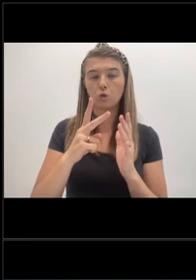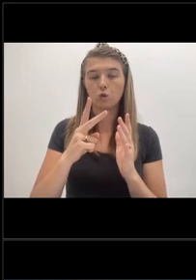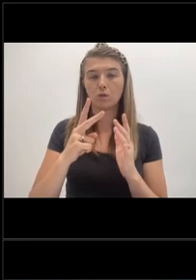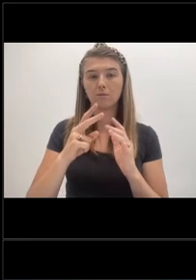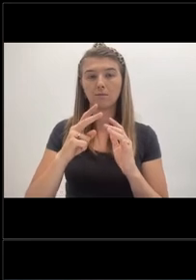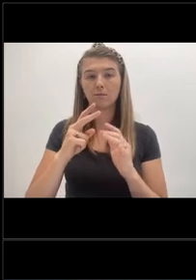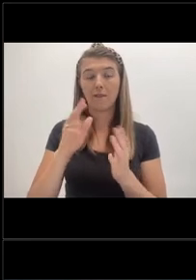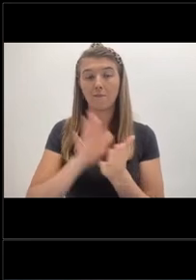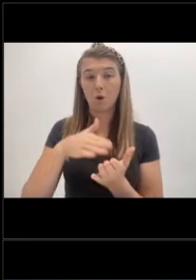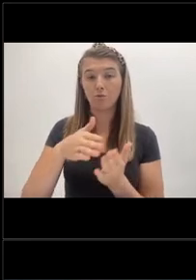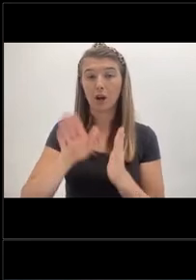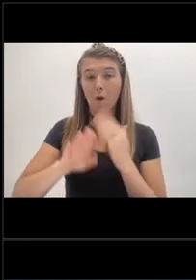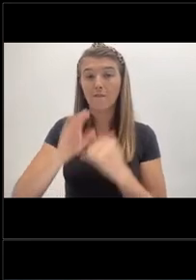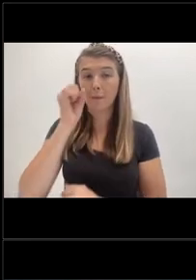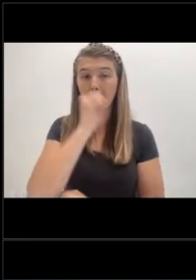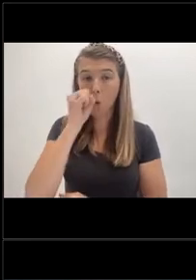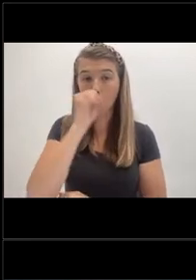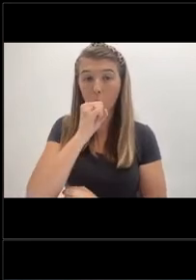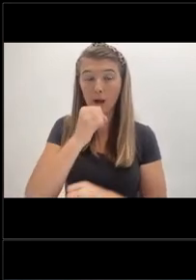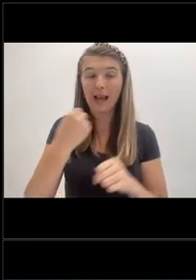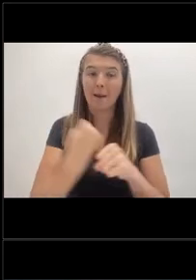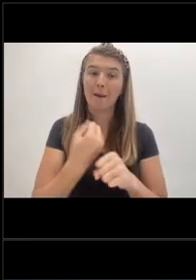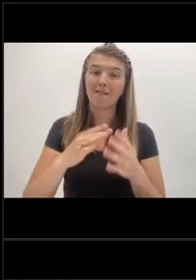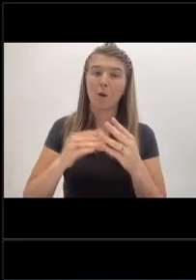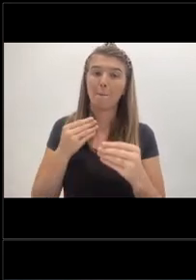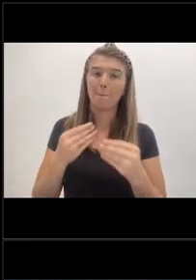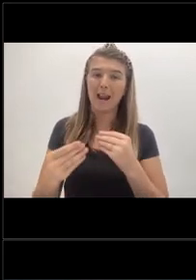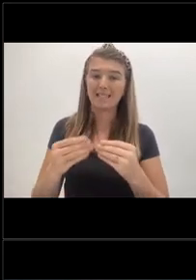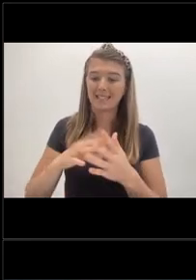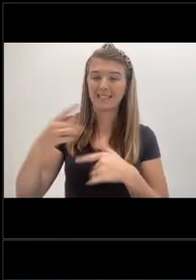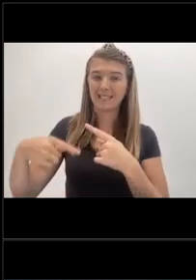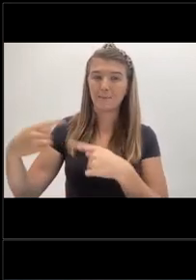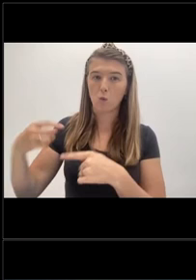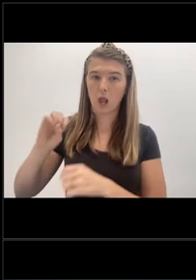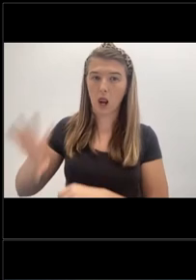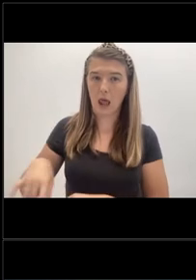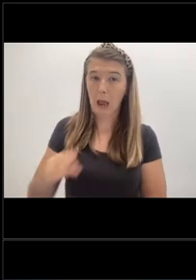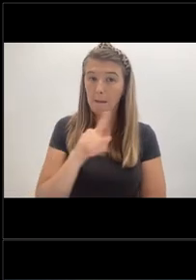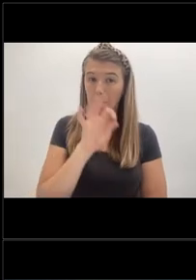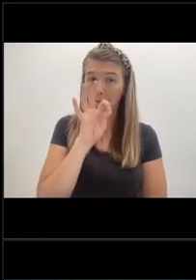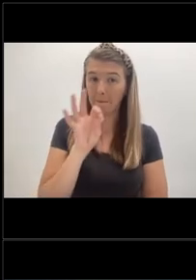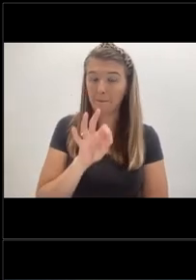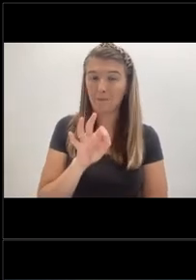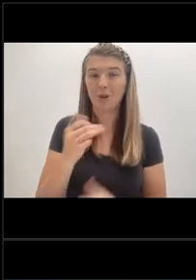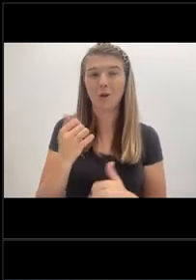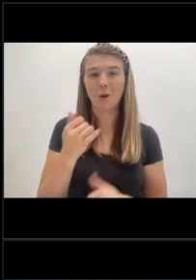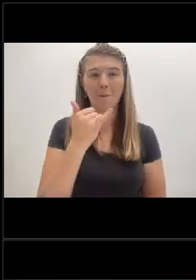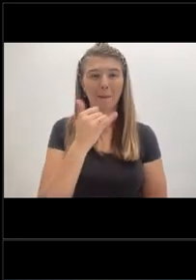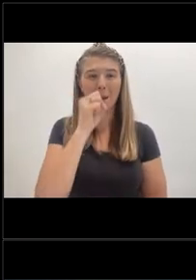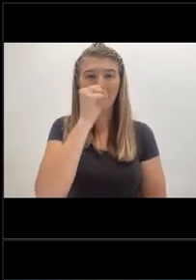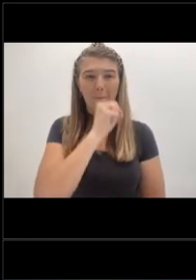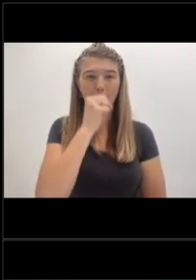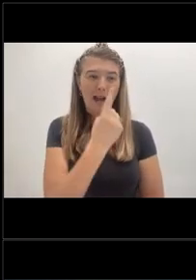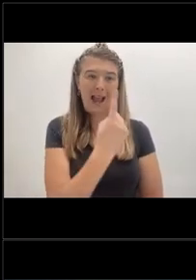and disposal? Not a great question for the vegans in the audience, but pork itself, you may not necessarily think of the